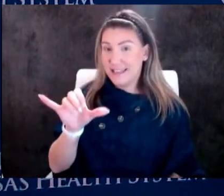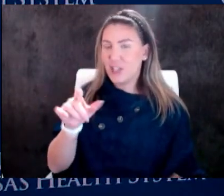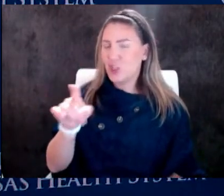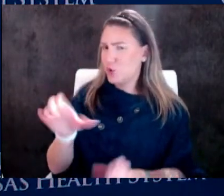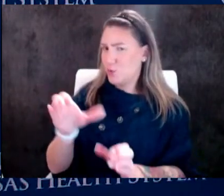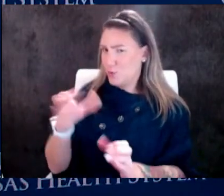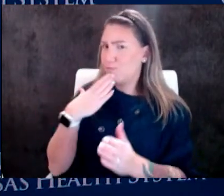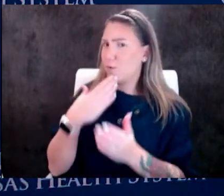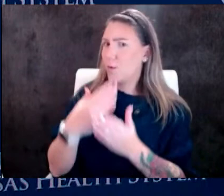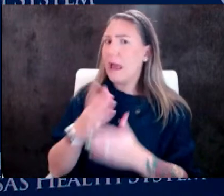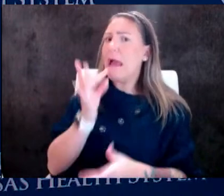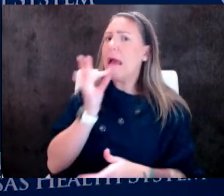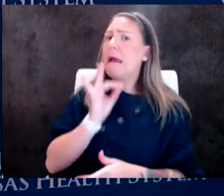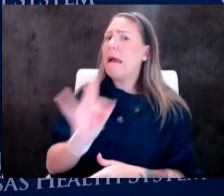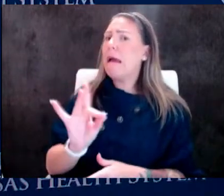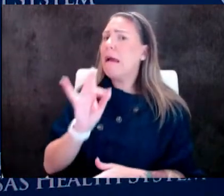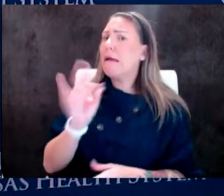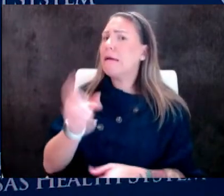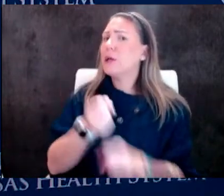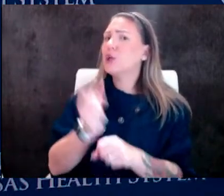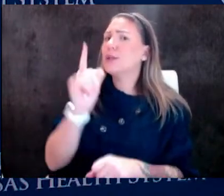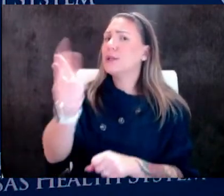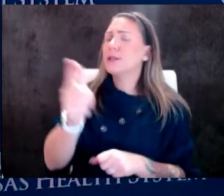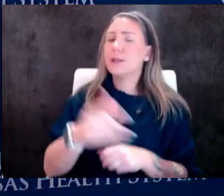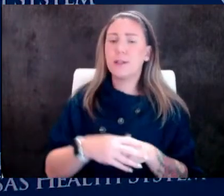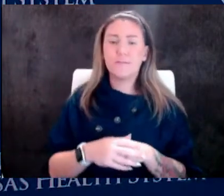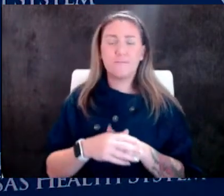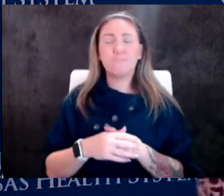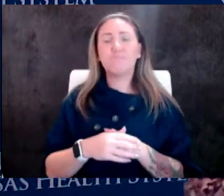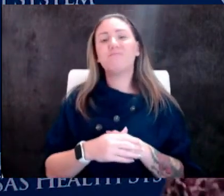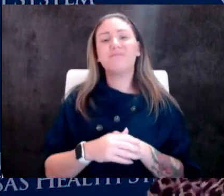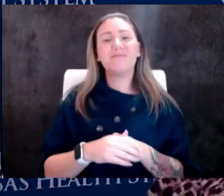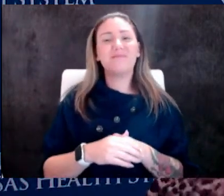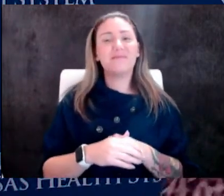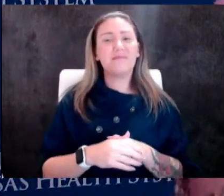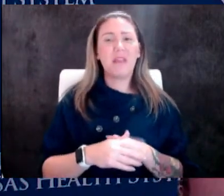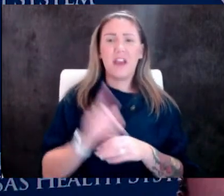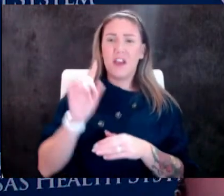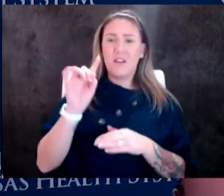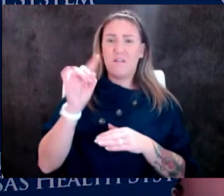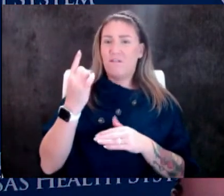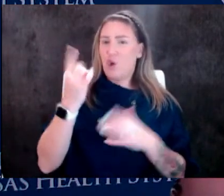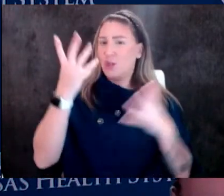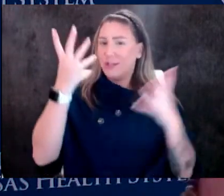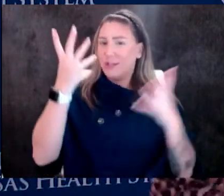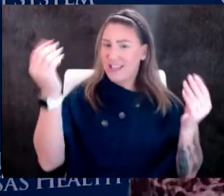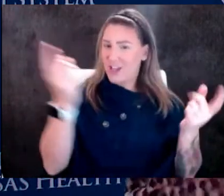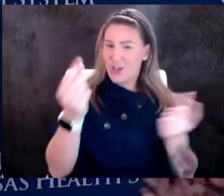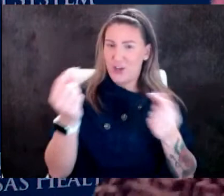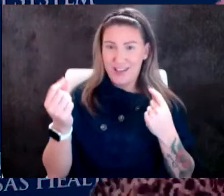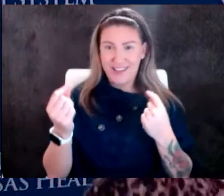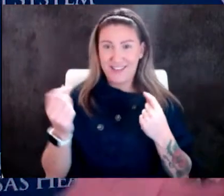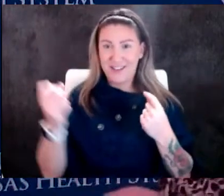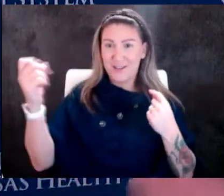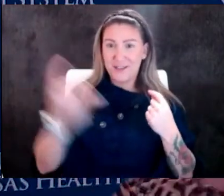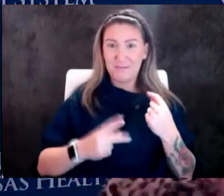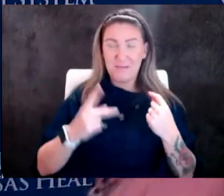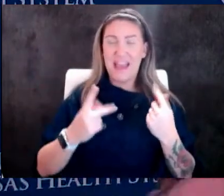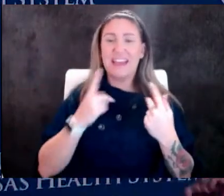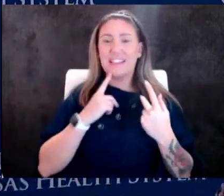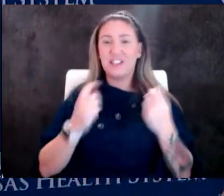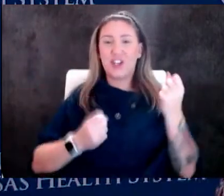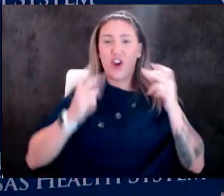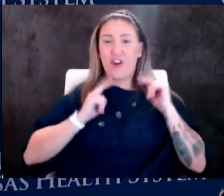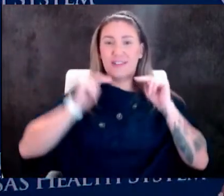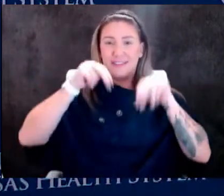Sunny's later. very cool. But newborn Yeah, baby, my first outing, and I had taken off, this goes back to car seat safety, took off her belt in the